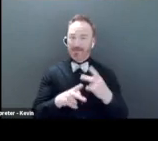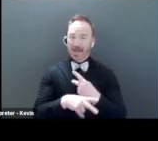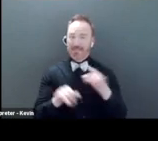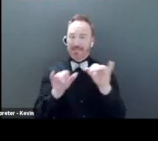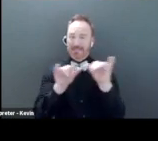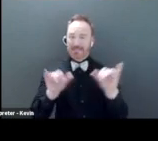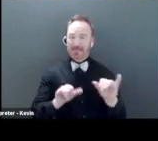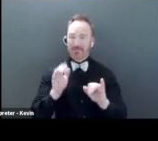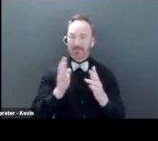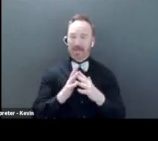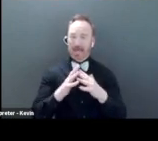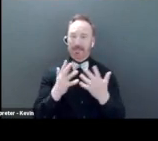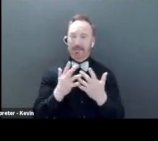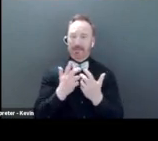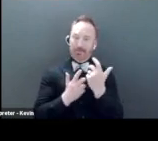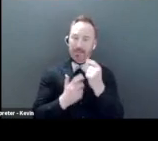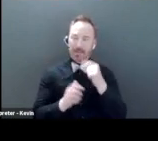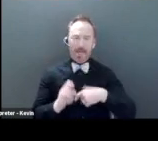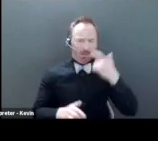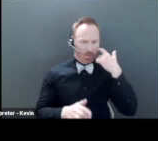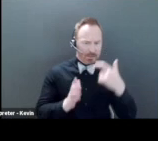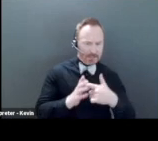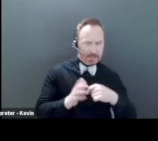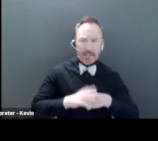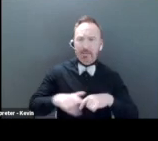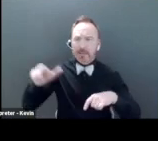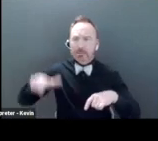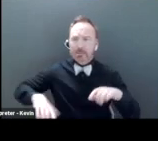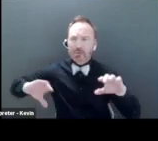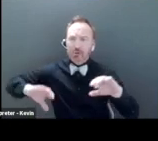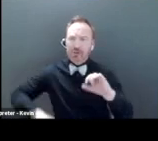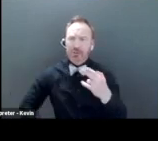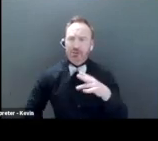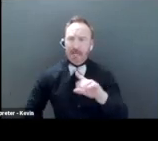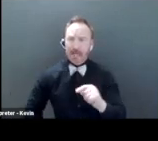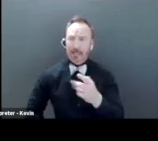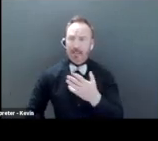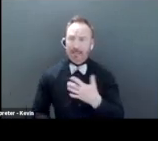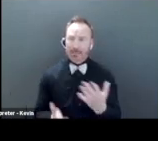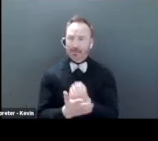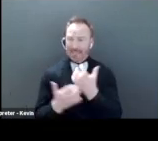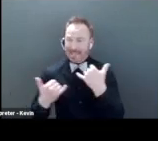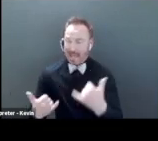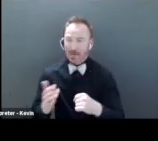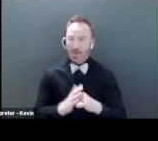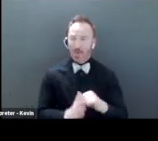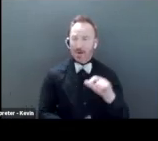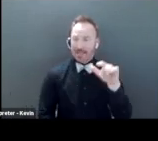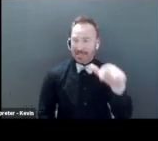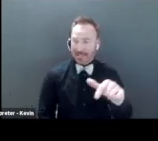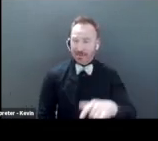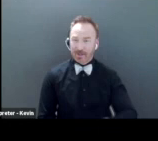items pop up in the chat. Would this be a good place to deal with those, or are those questions for later? They were just thank yous, actually, saying